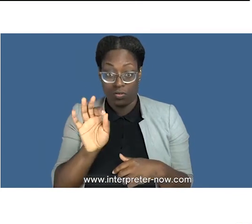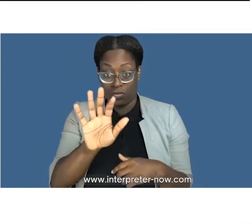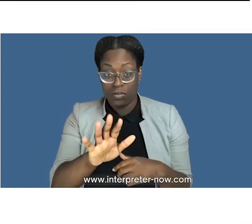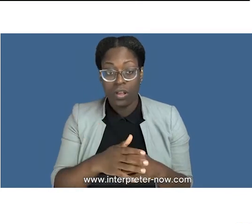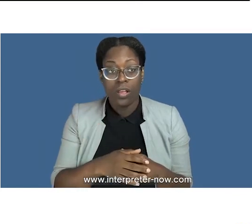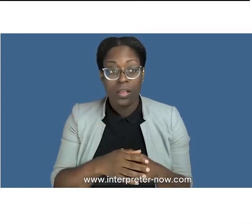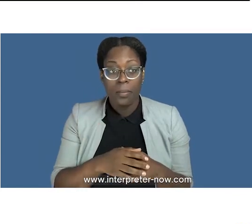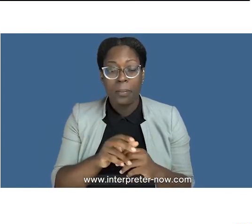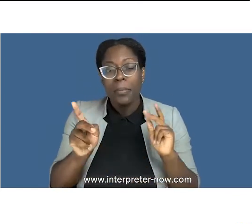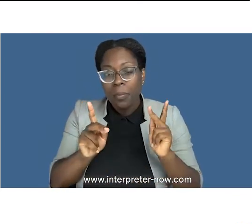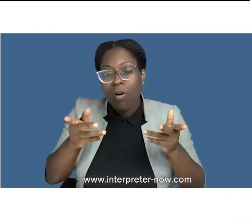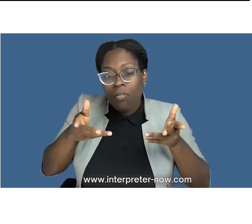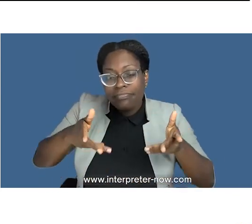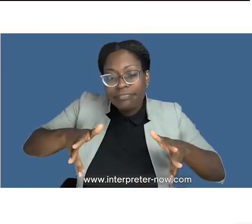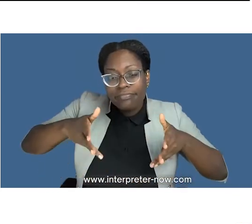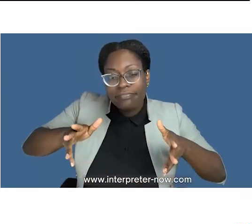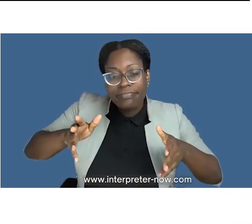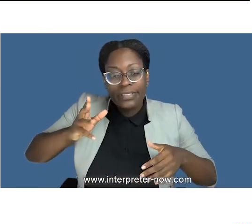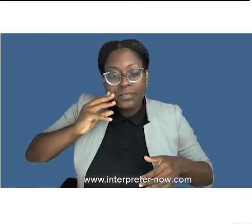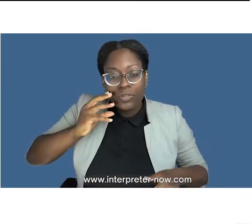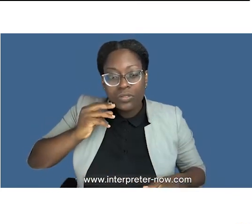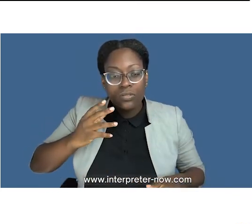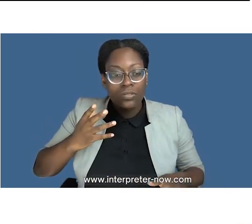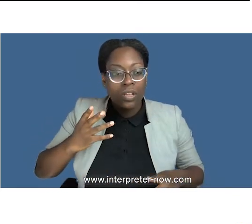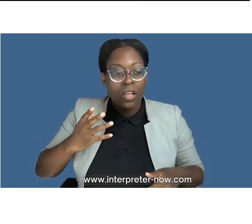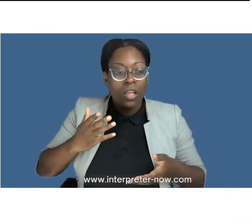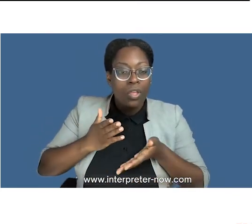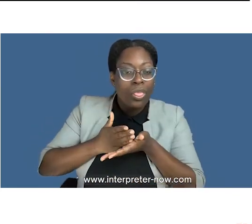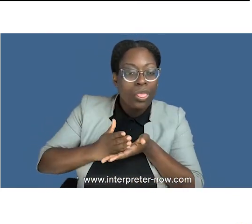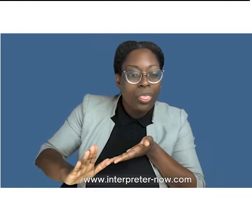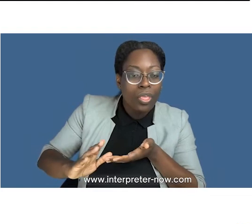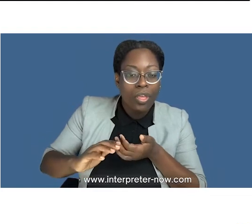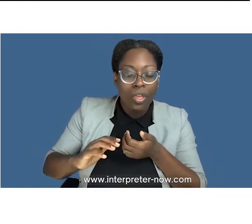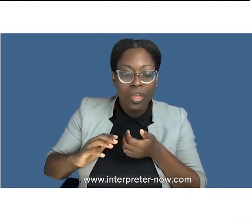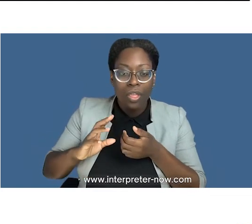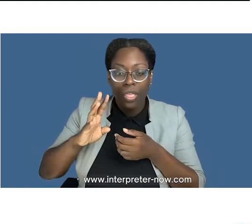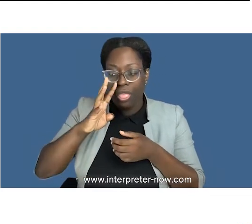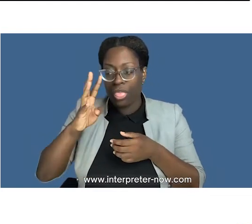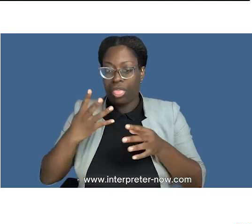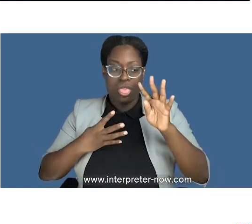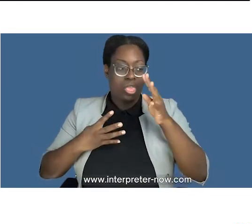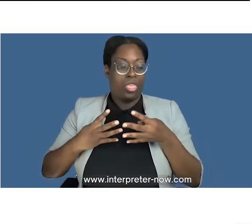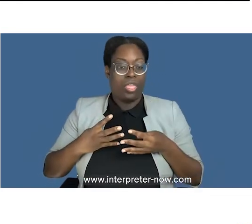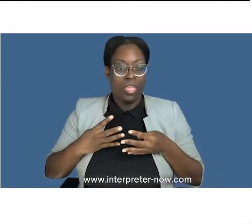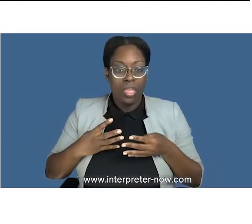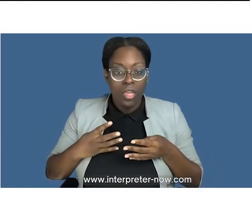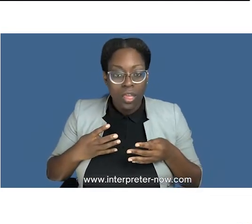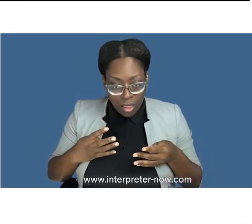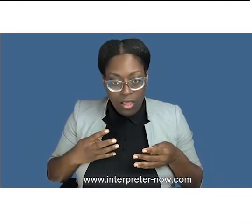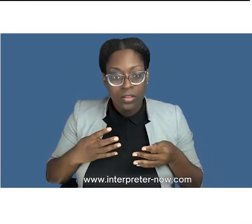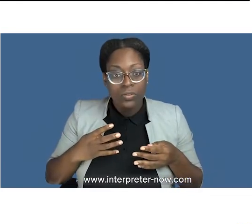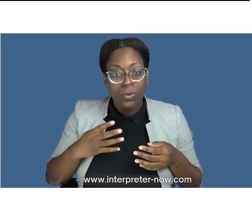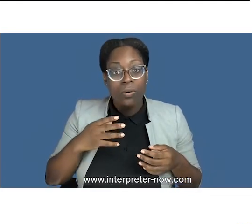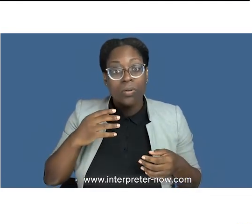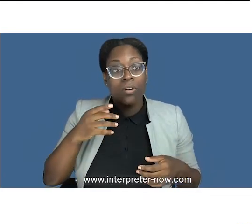you recognize that people are already marginalized. They're already experiencing exclusion, and so that is work extra work